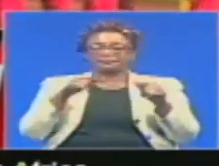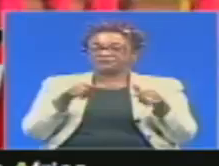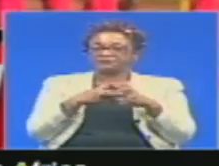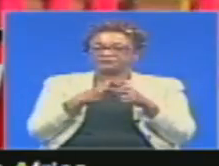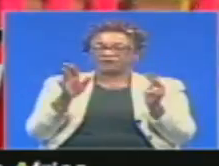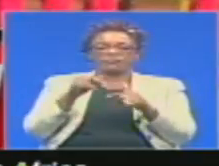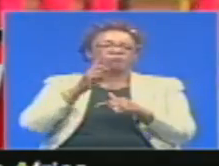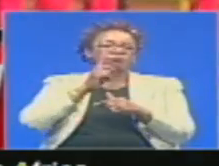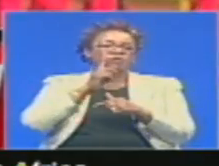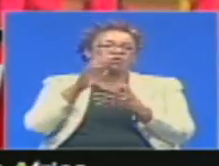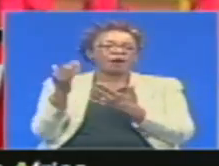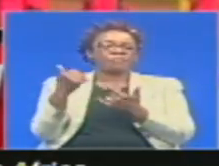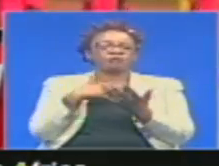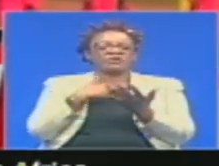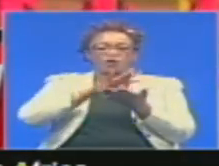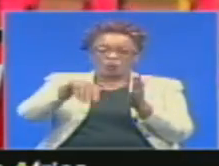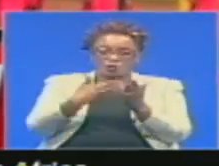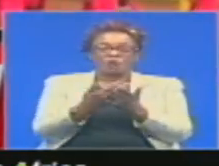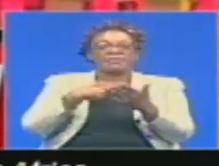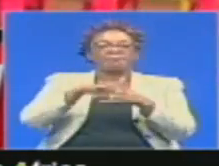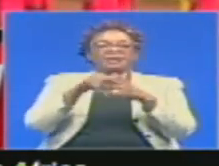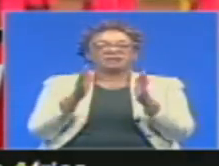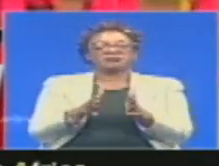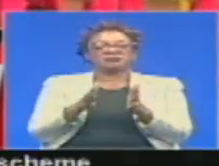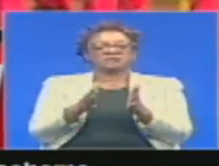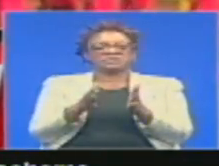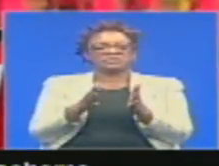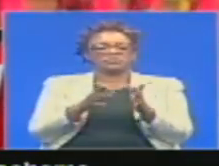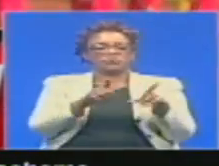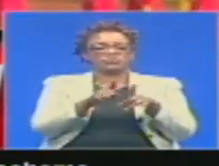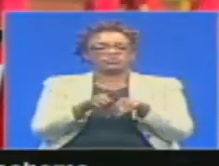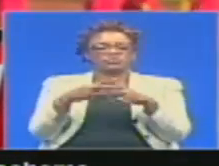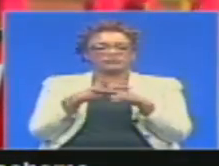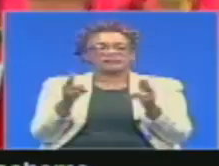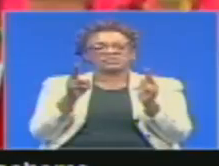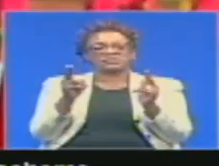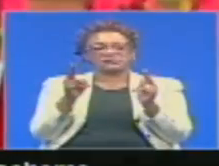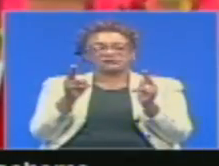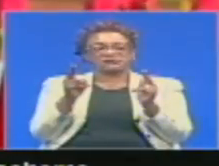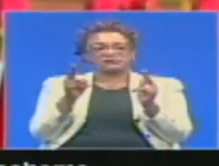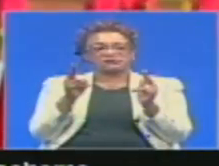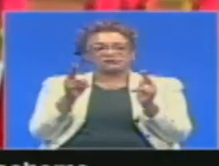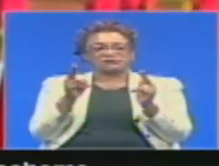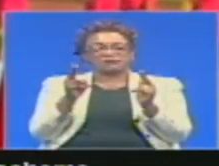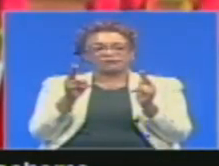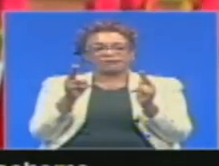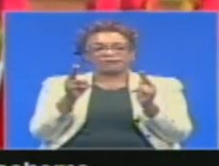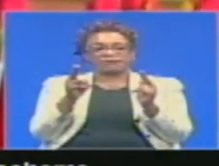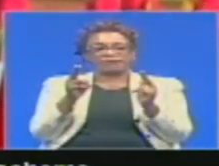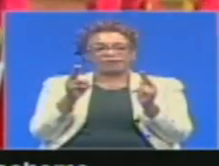tomorrow I hope to have all my players and to start to try to